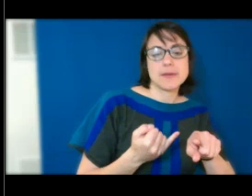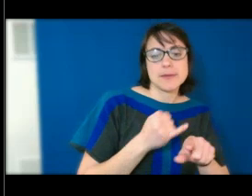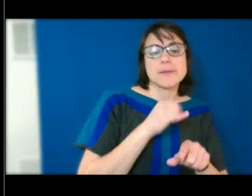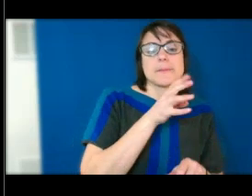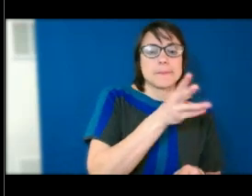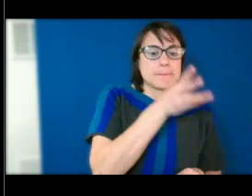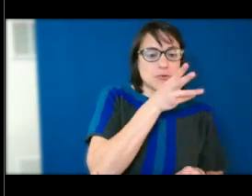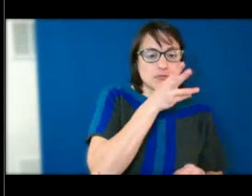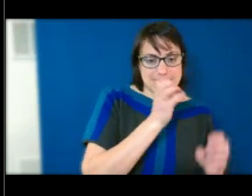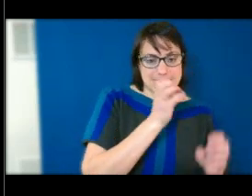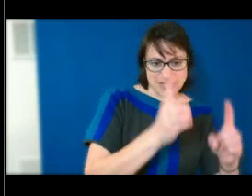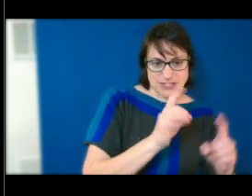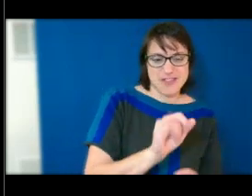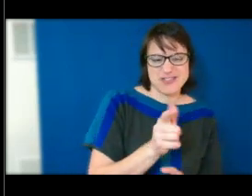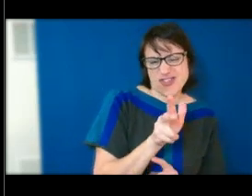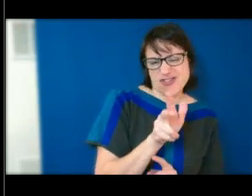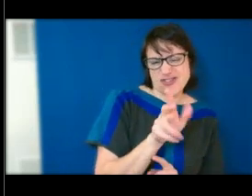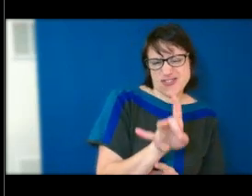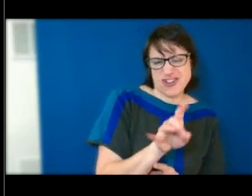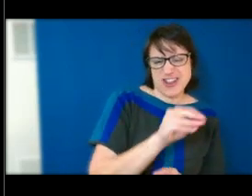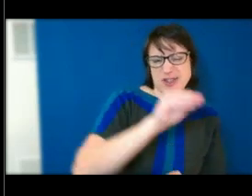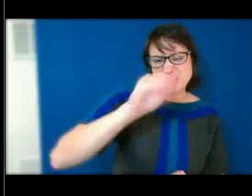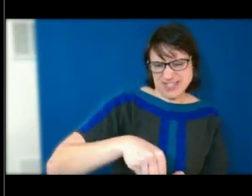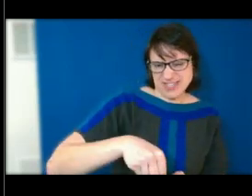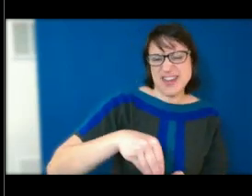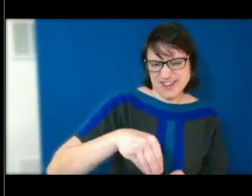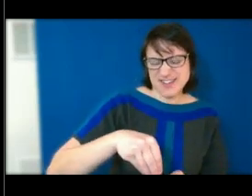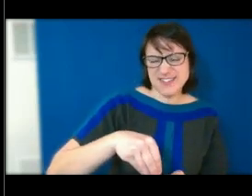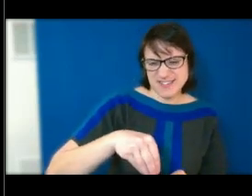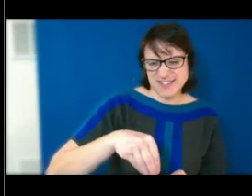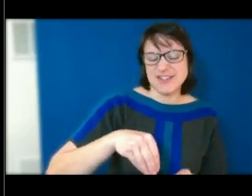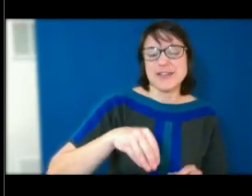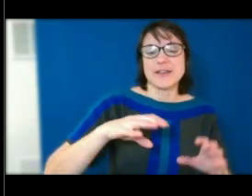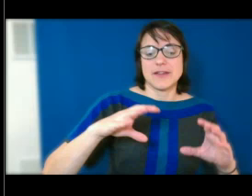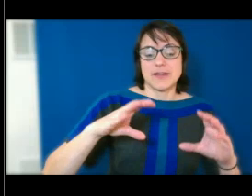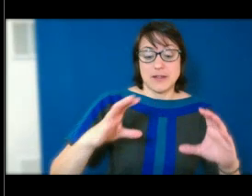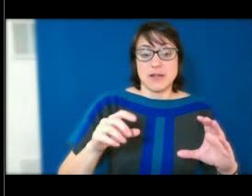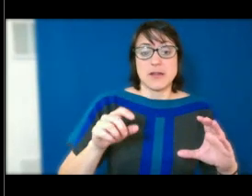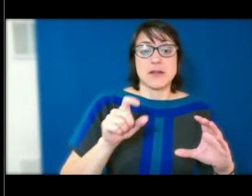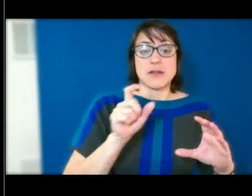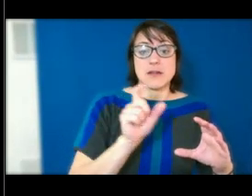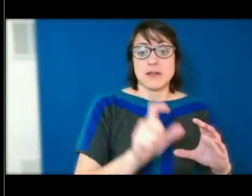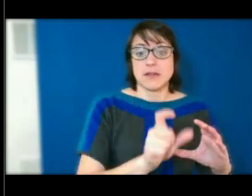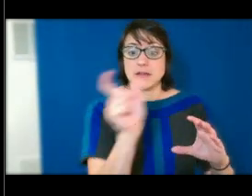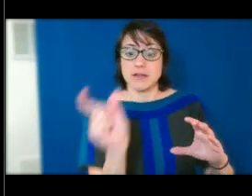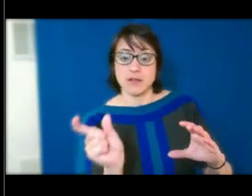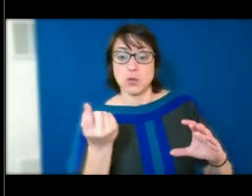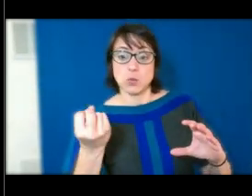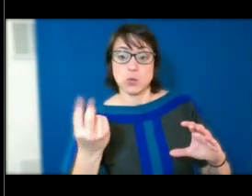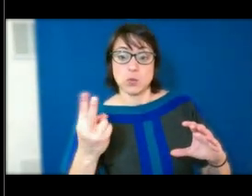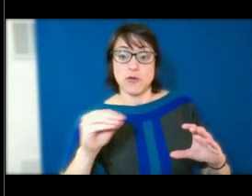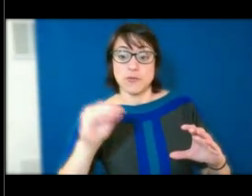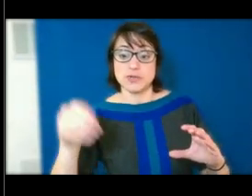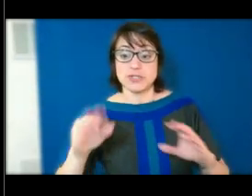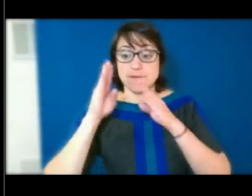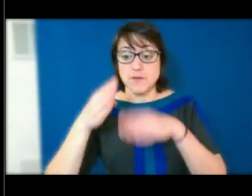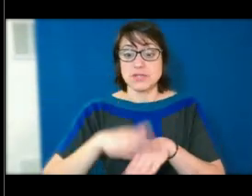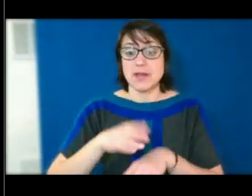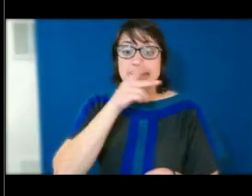comprises 38% of our projects, but we also have 12% of our projects focused on plastic reduction, 20% focused